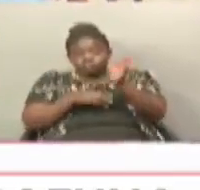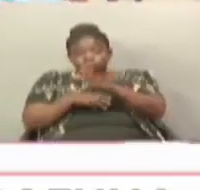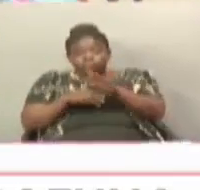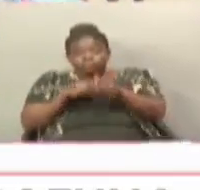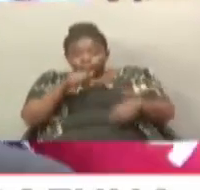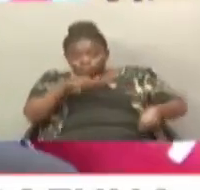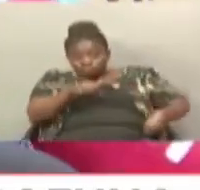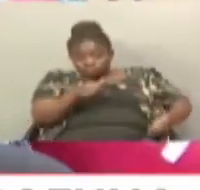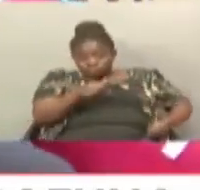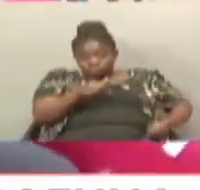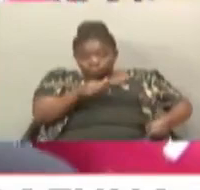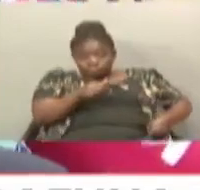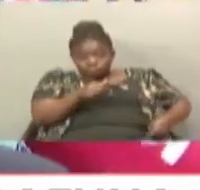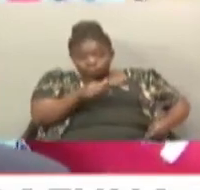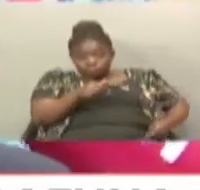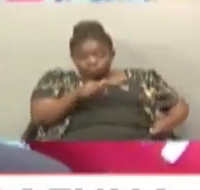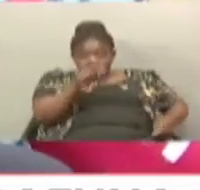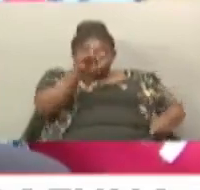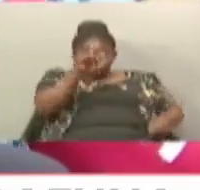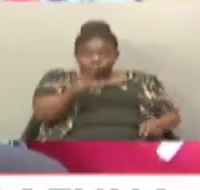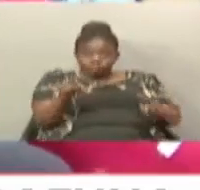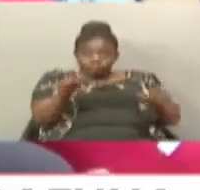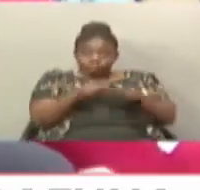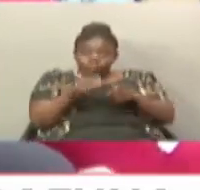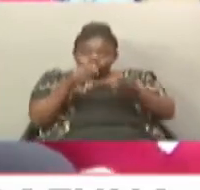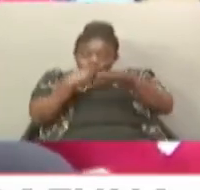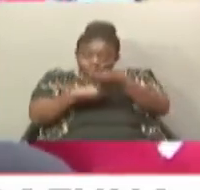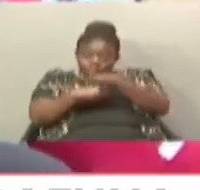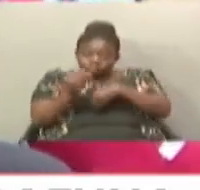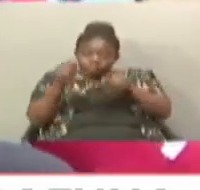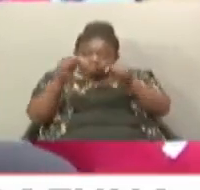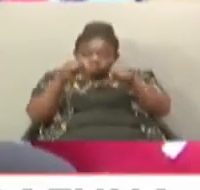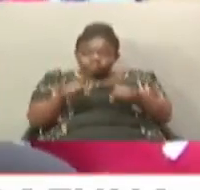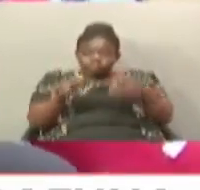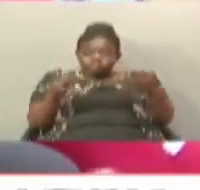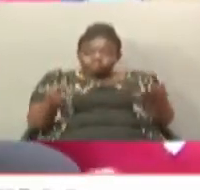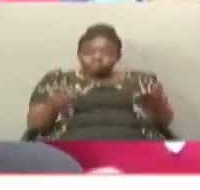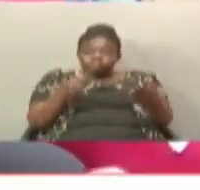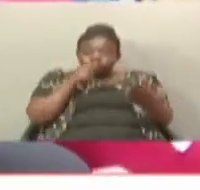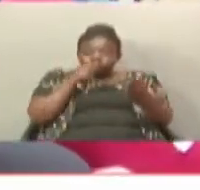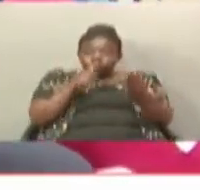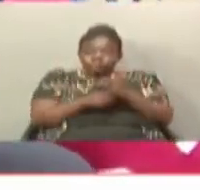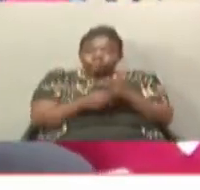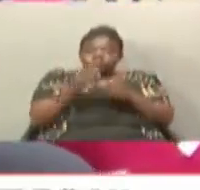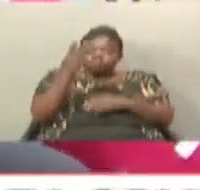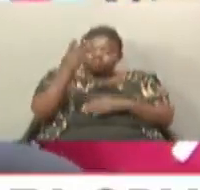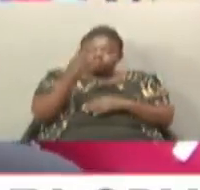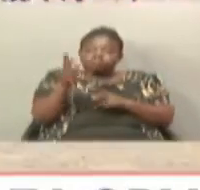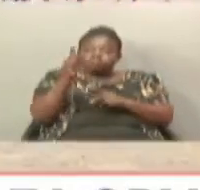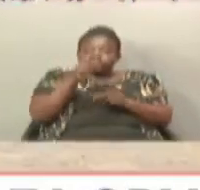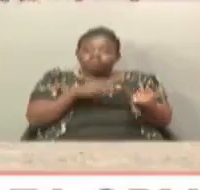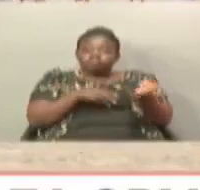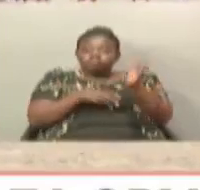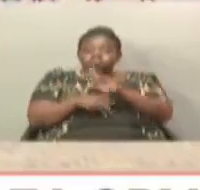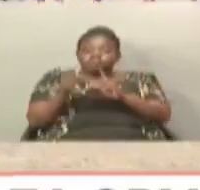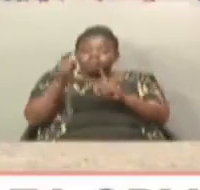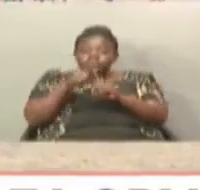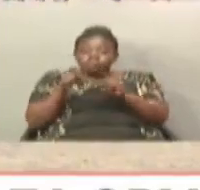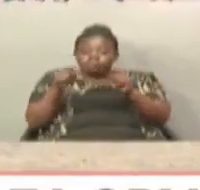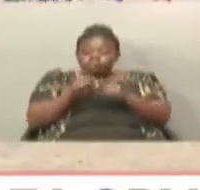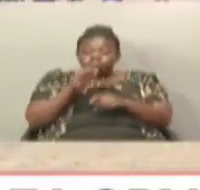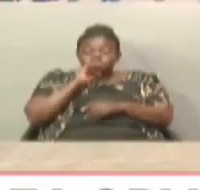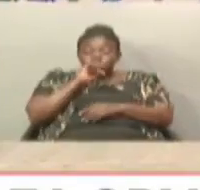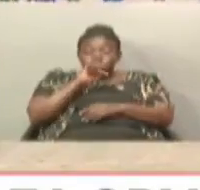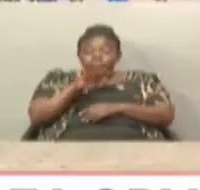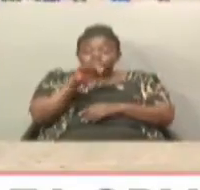bo. Ng'abantu era bagagula olwaleero mpadde ebbaluwa abantu bana okuzza amabaati. Nabbanja okwogera bino